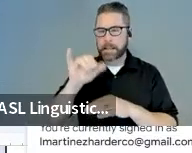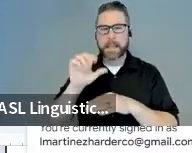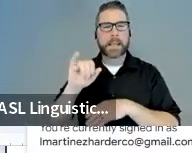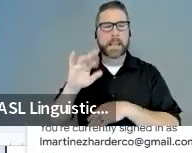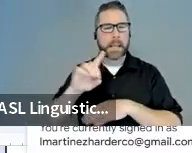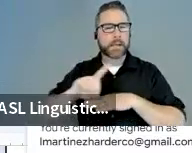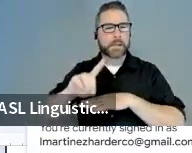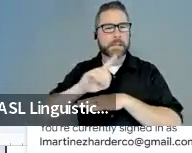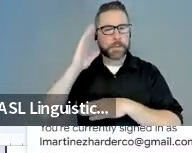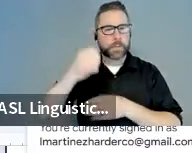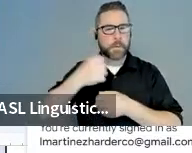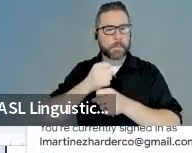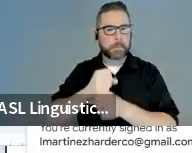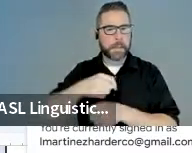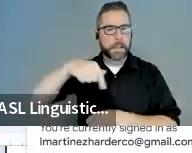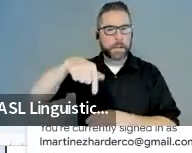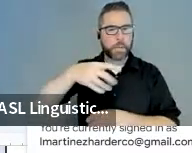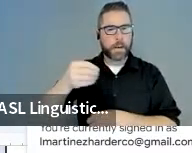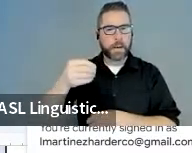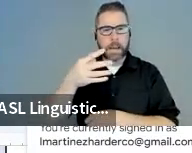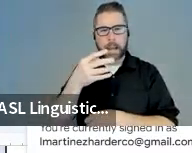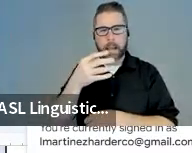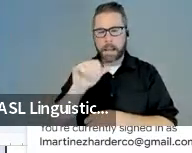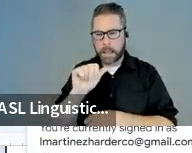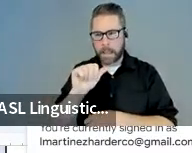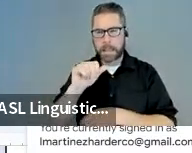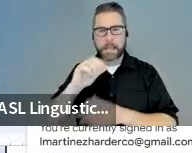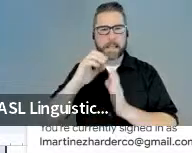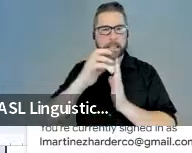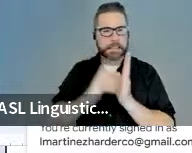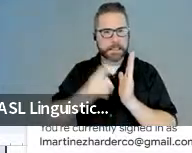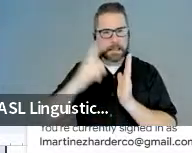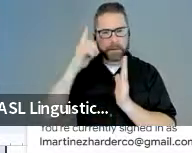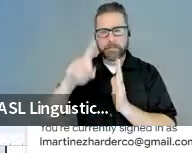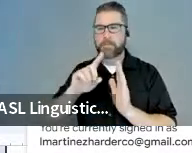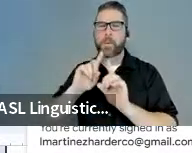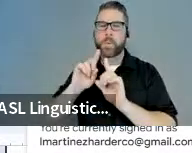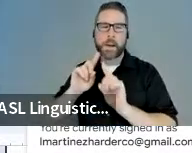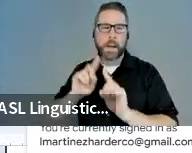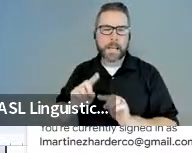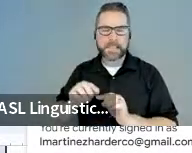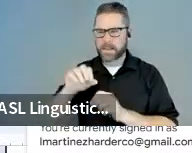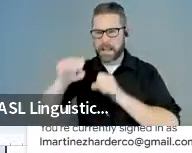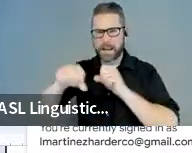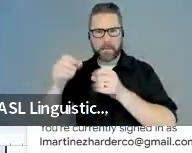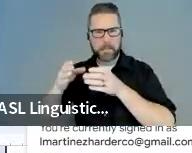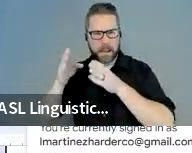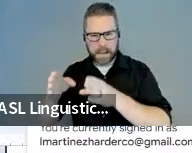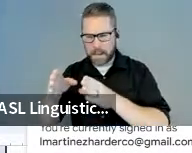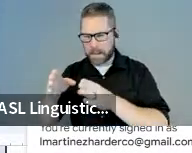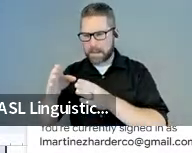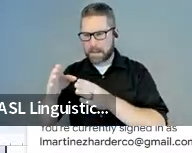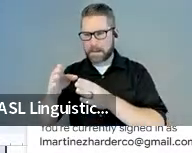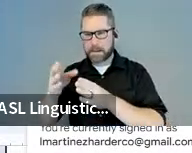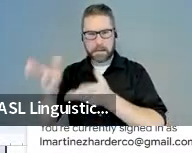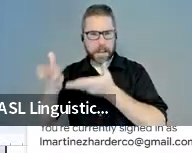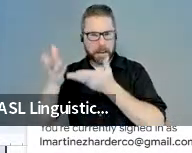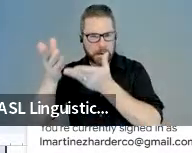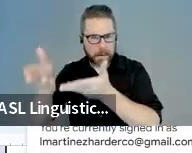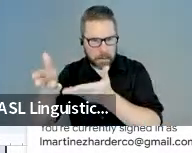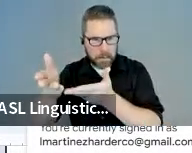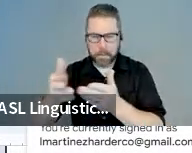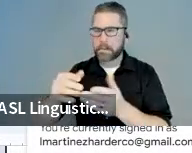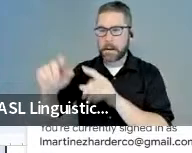sheet along with City of Stockton to answer CSC members' questions around the bike lane measure. So that will be Air District and City